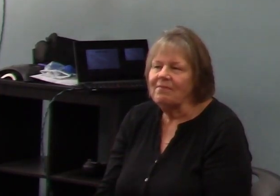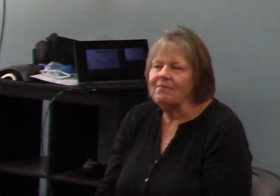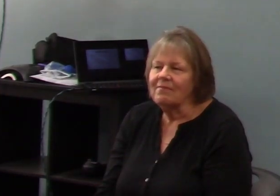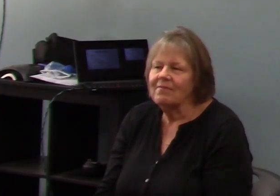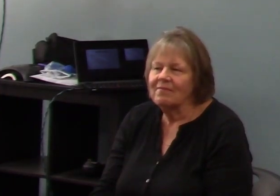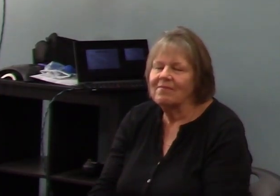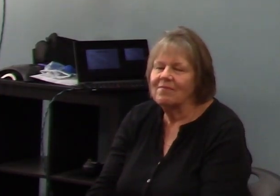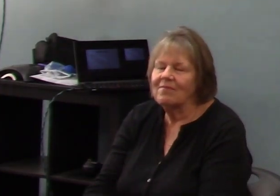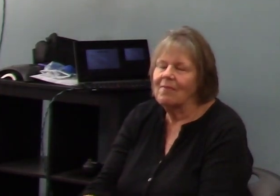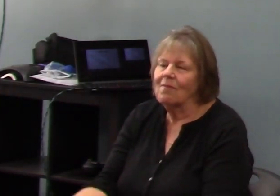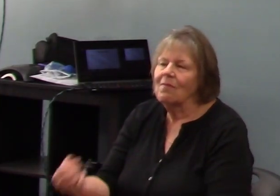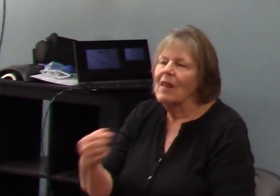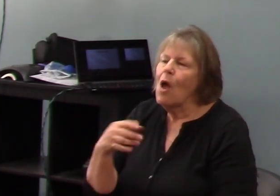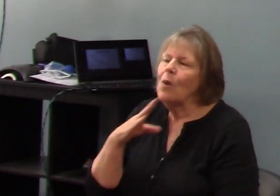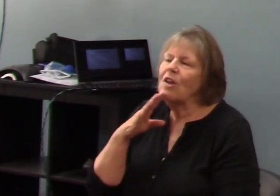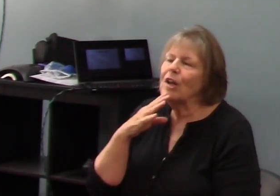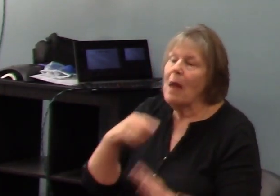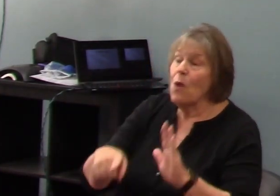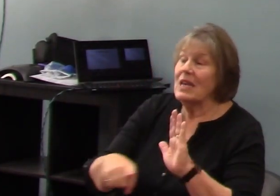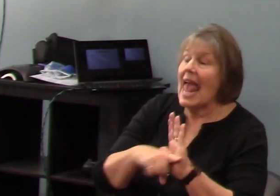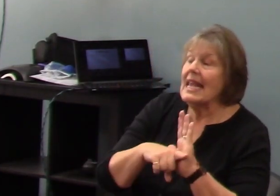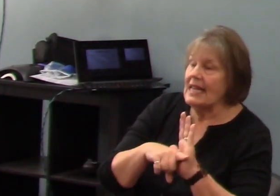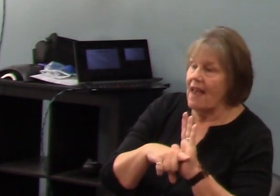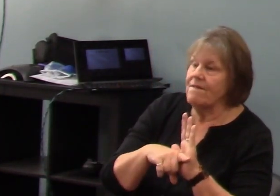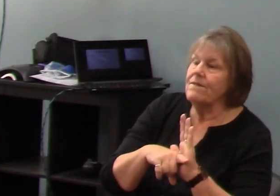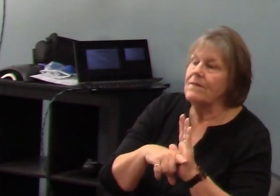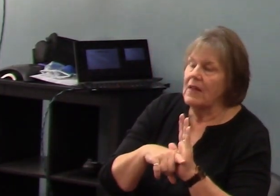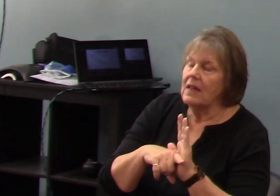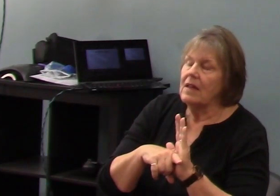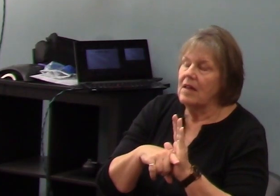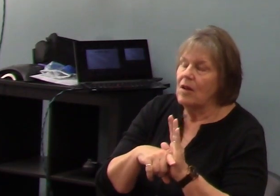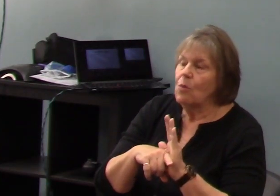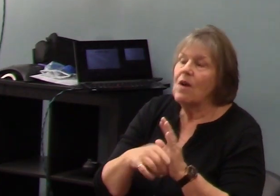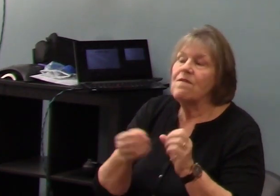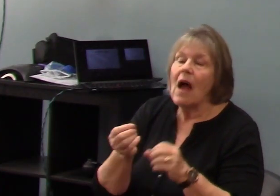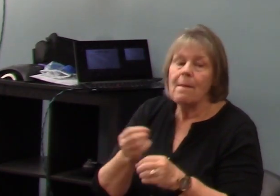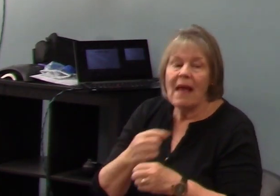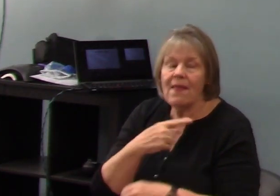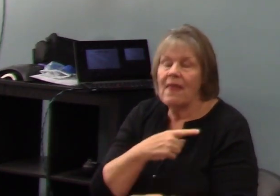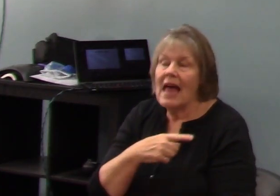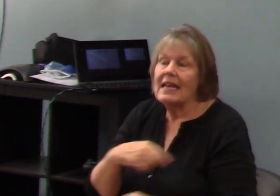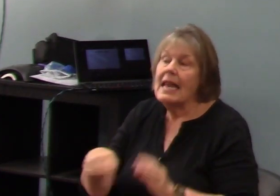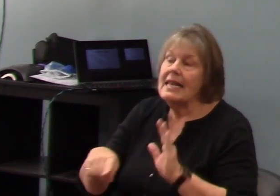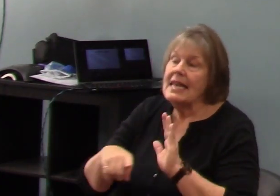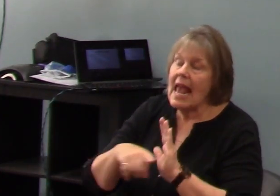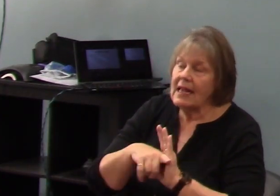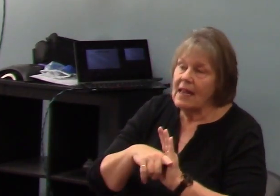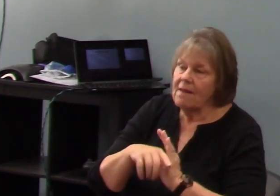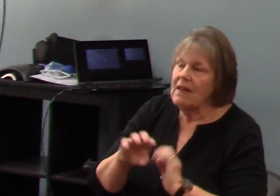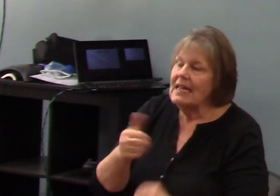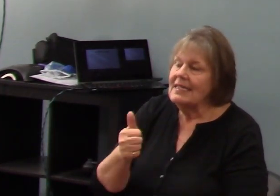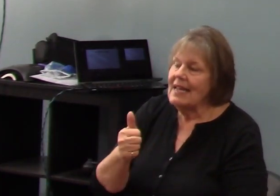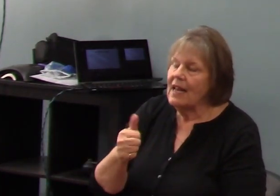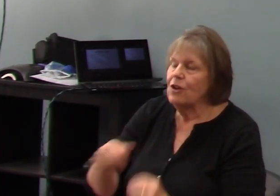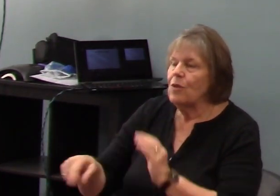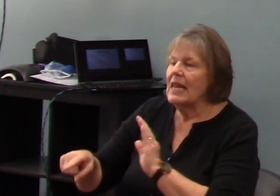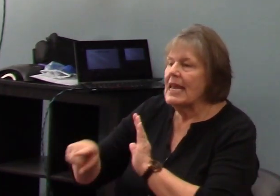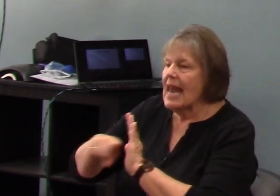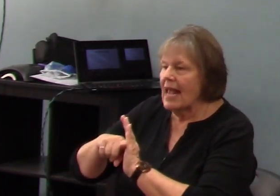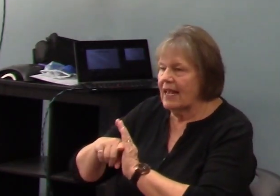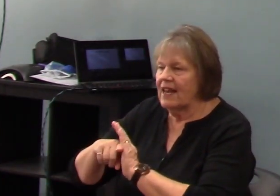talked about negative exponents, where if I made this a negative number, 10 to the negative 6th power, remember that's